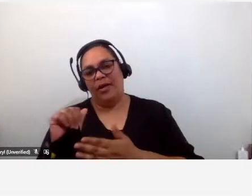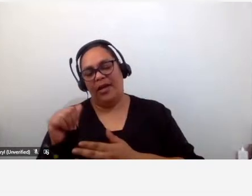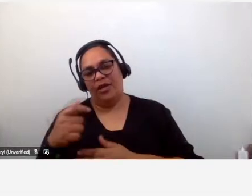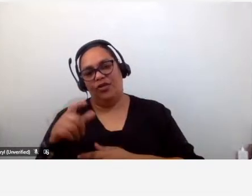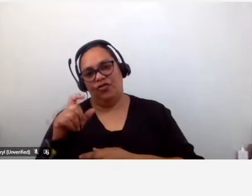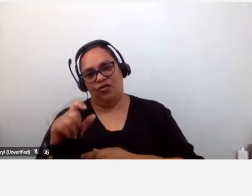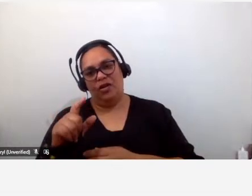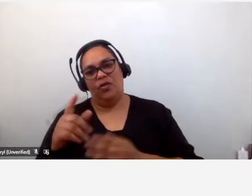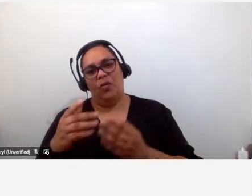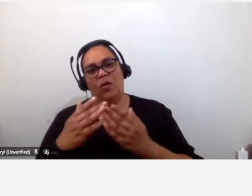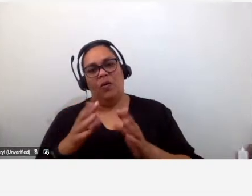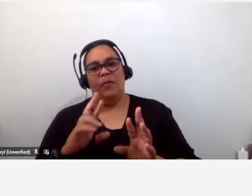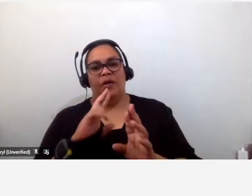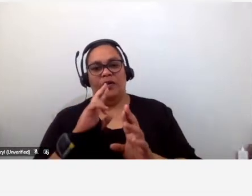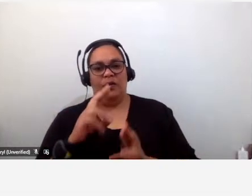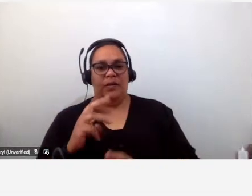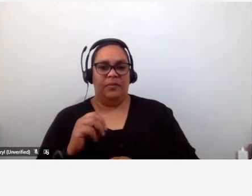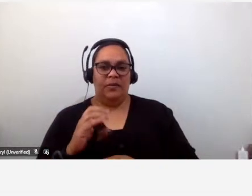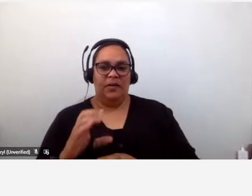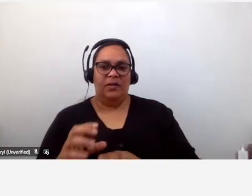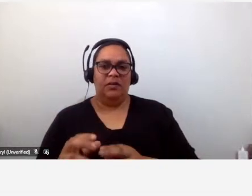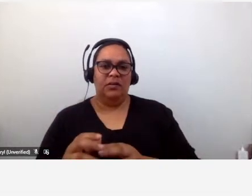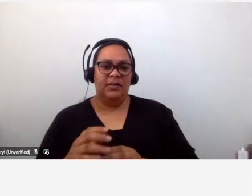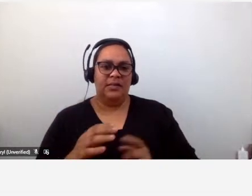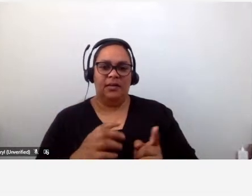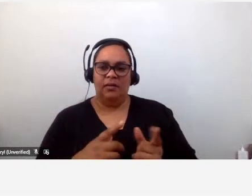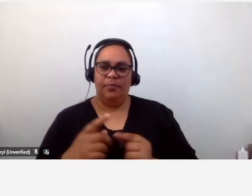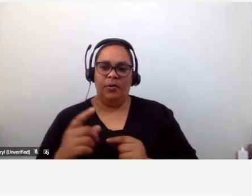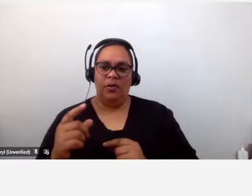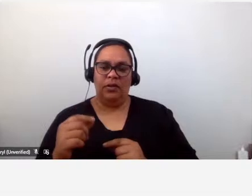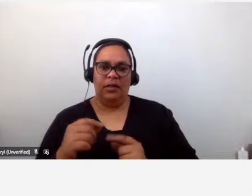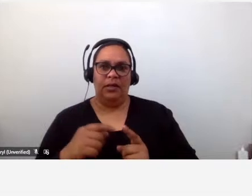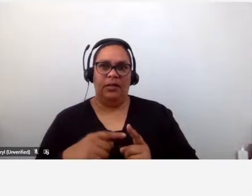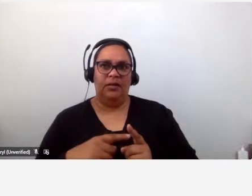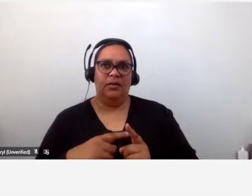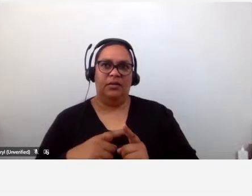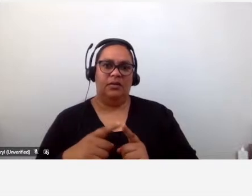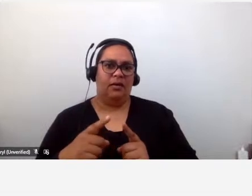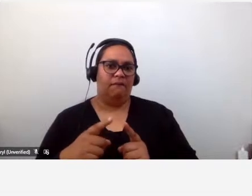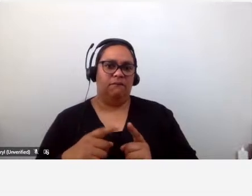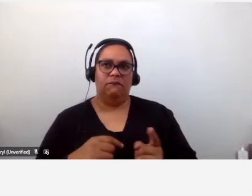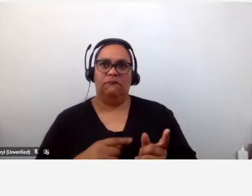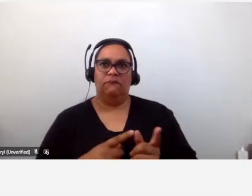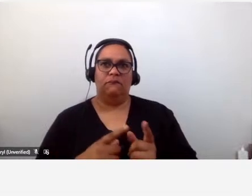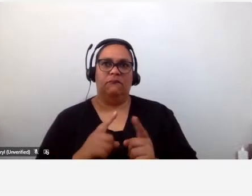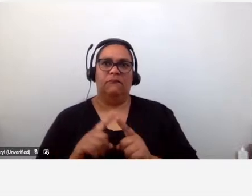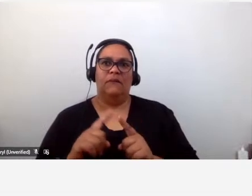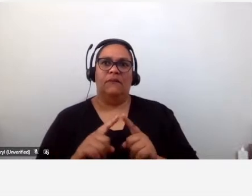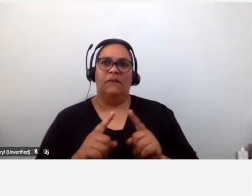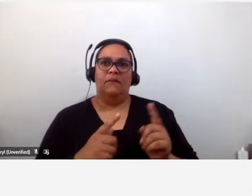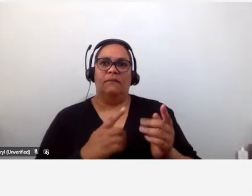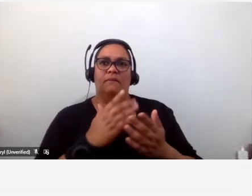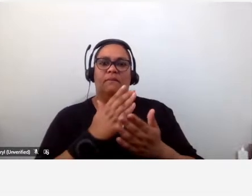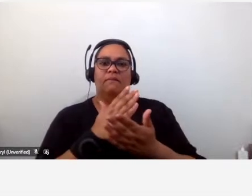On your opening remarks, MEC, you gave us the figure of the number of libraries in the province,